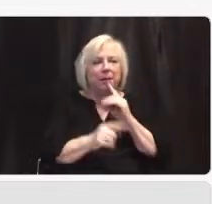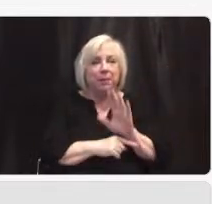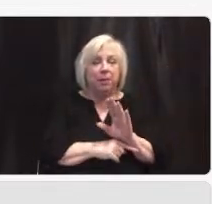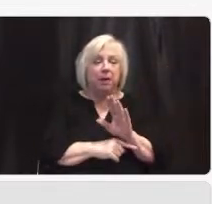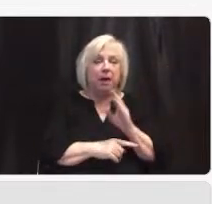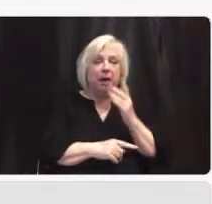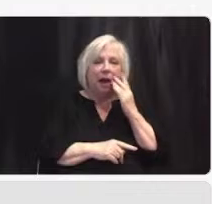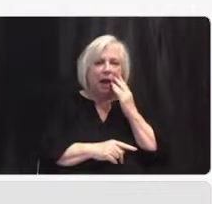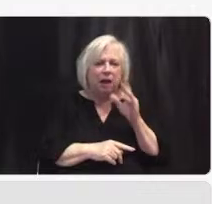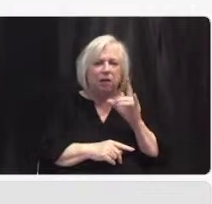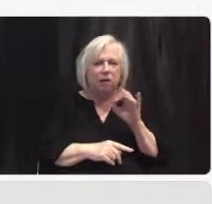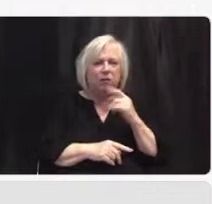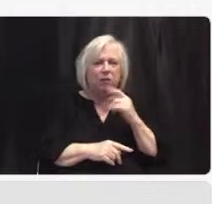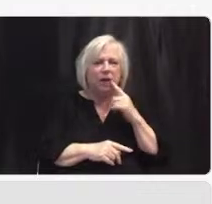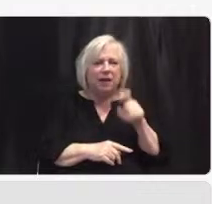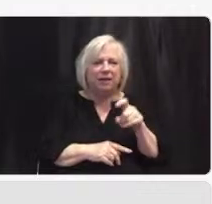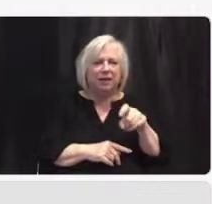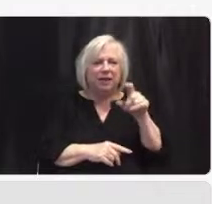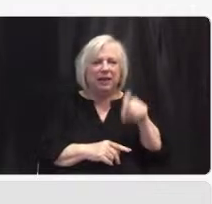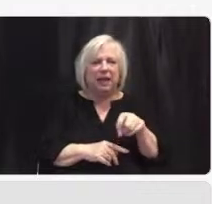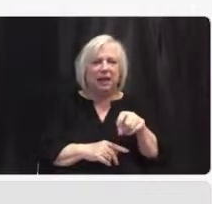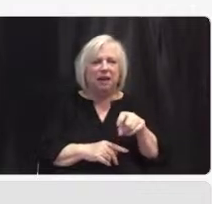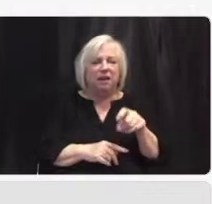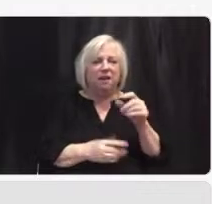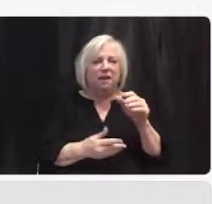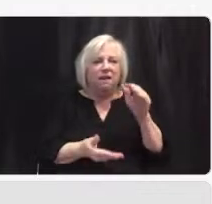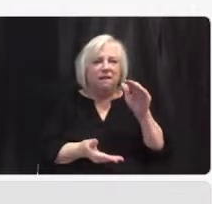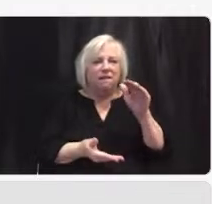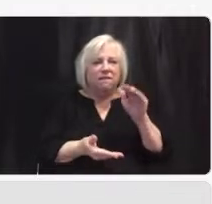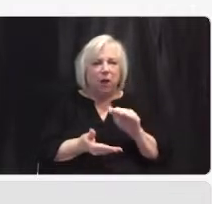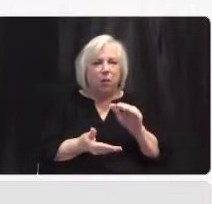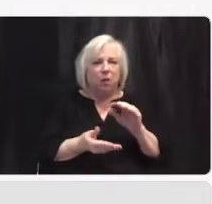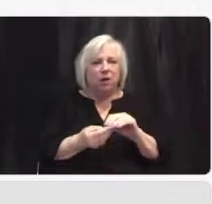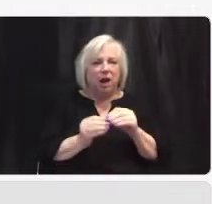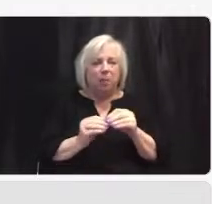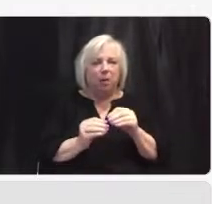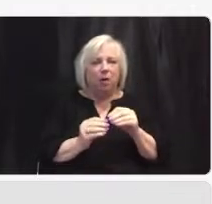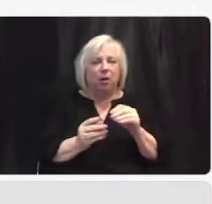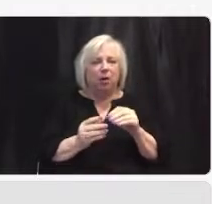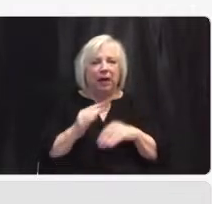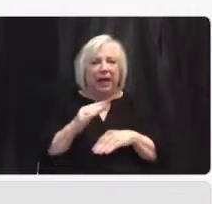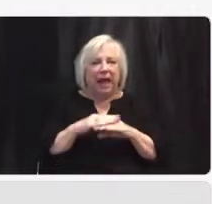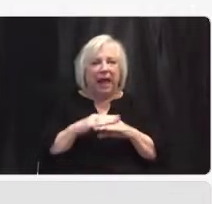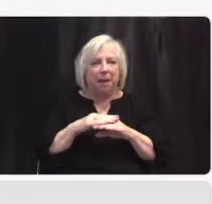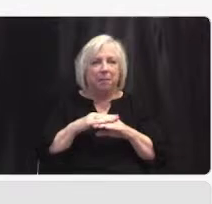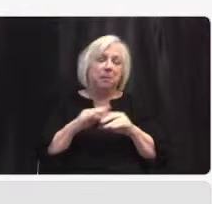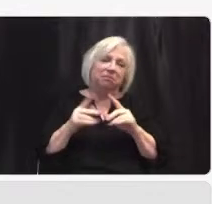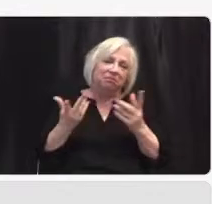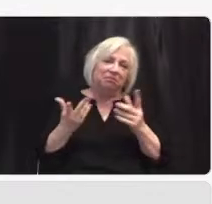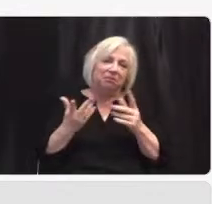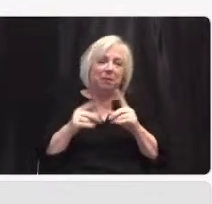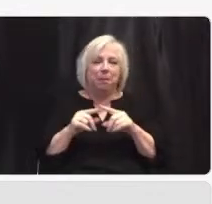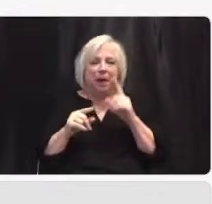know if it would be like if we necessarily need fewer, like a lower cap, but I